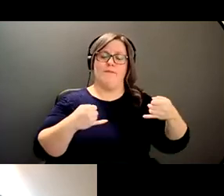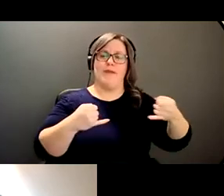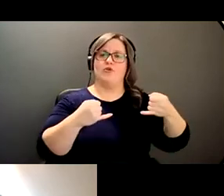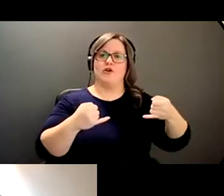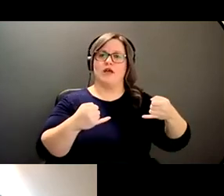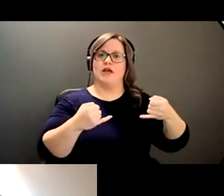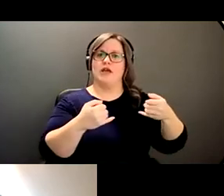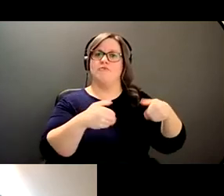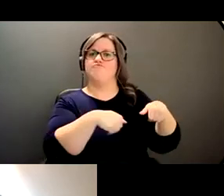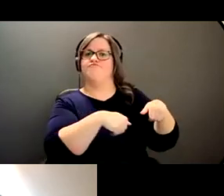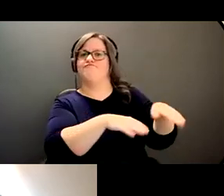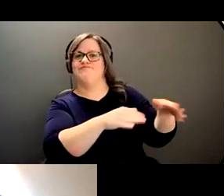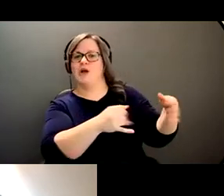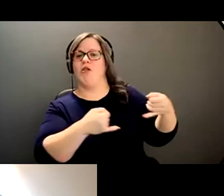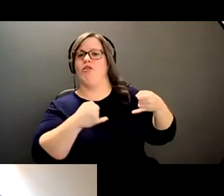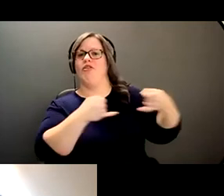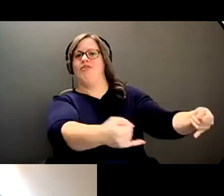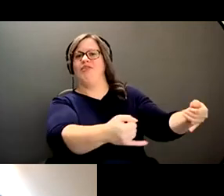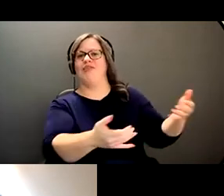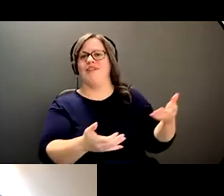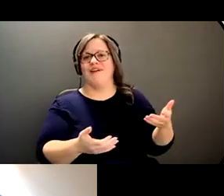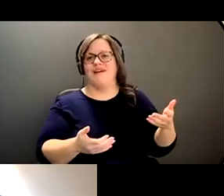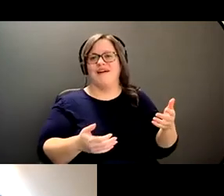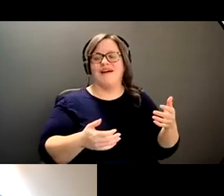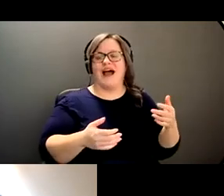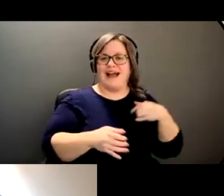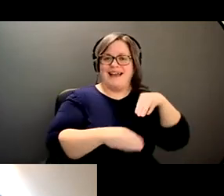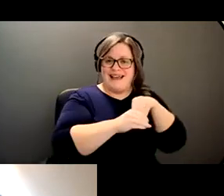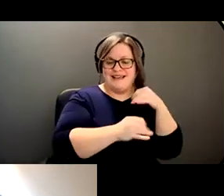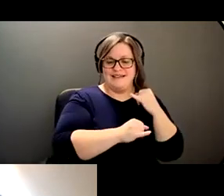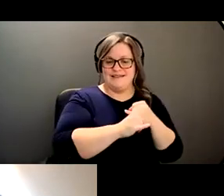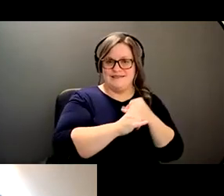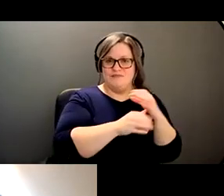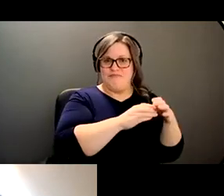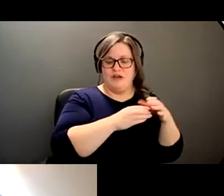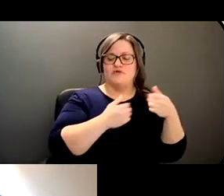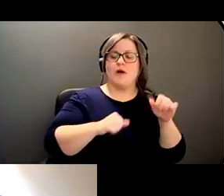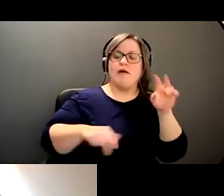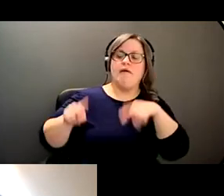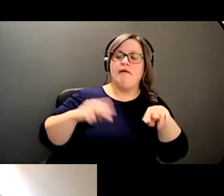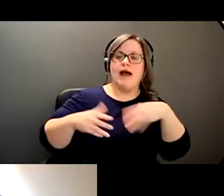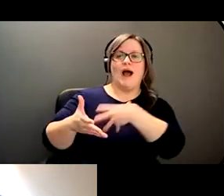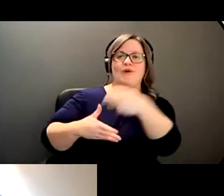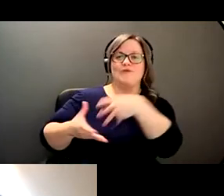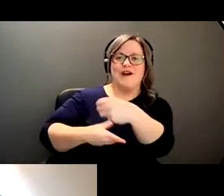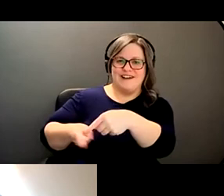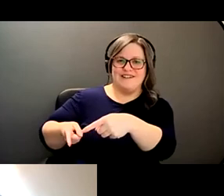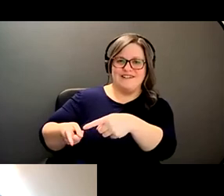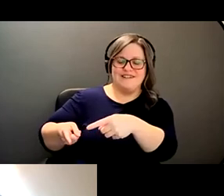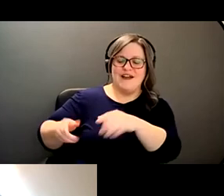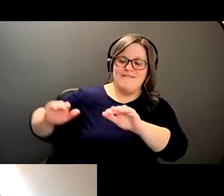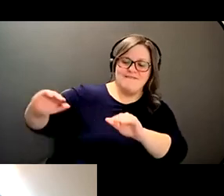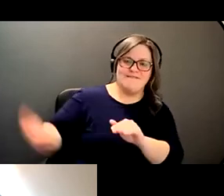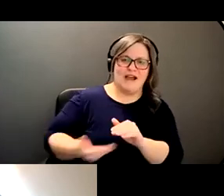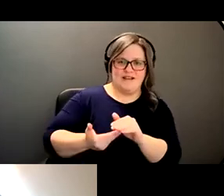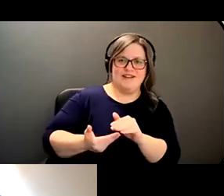at community groups or individuals on the outside to try and create that space for them. So I think I'd love to